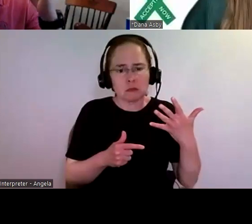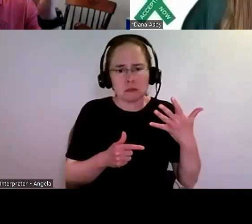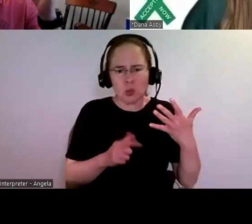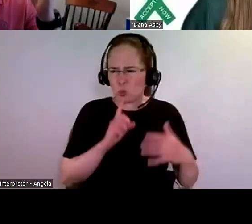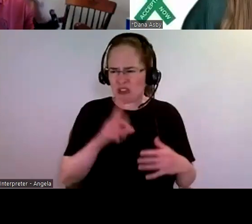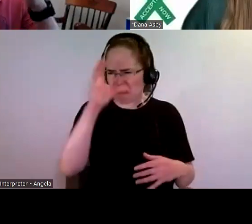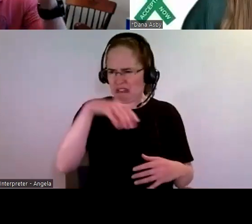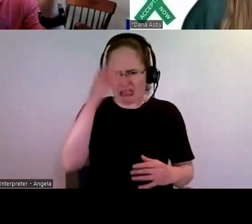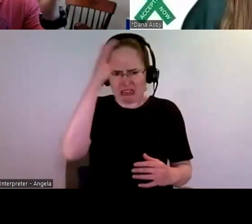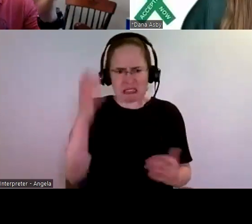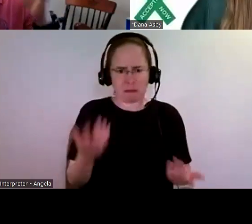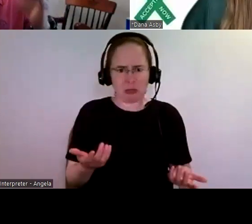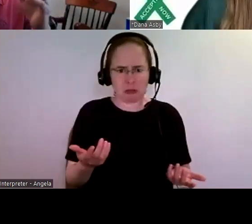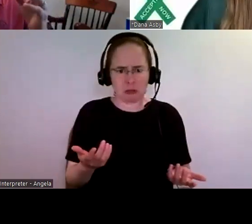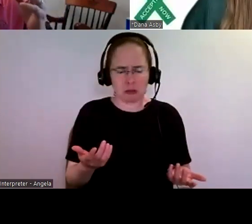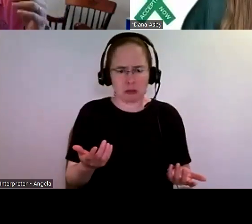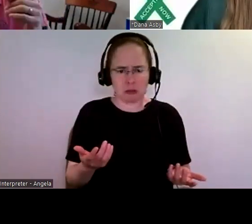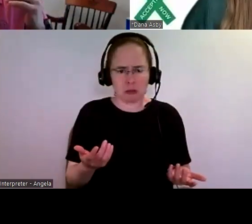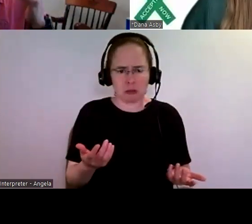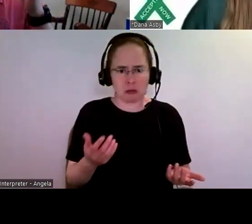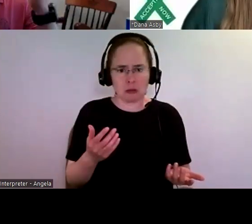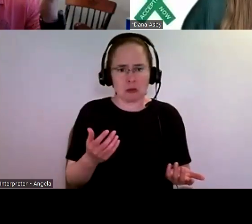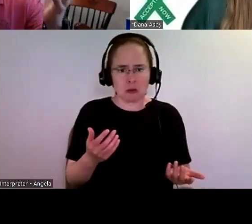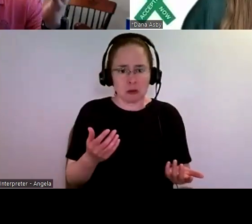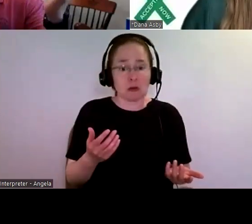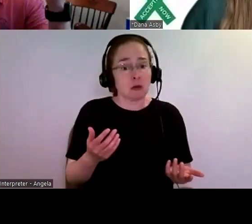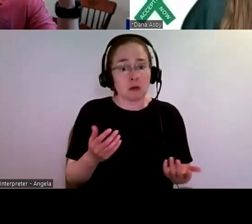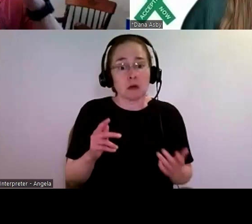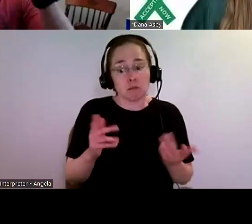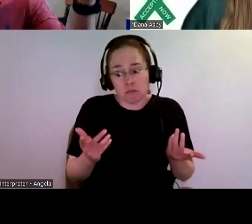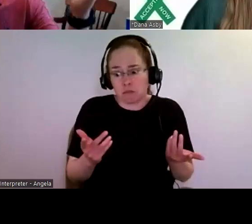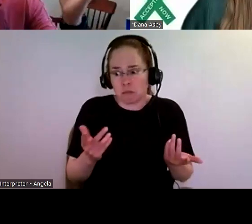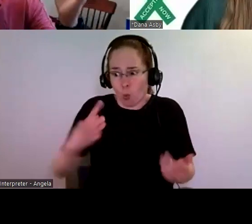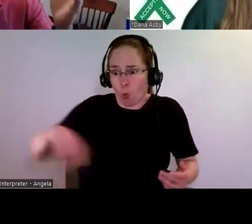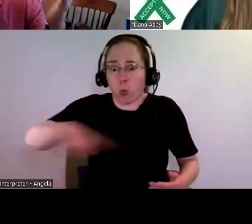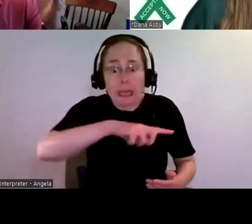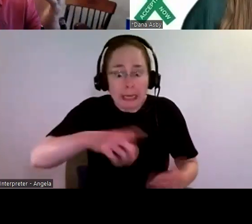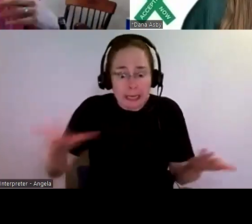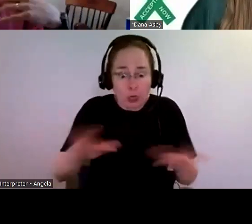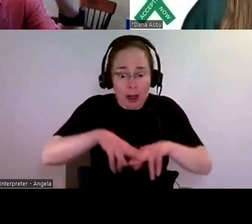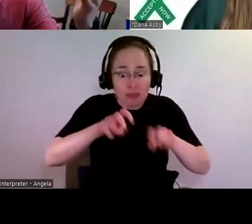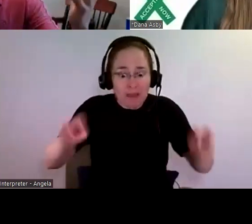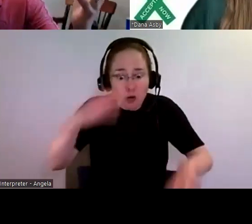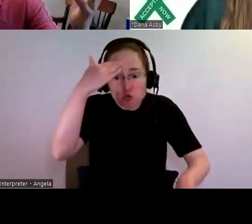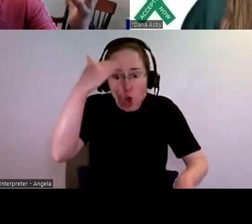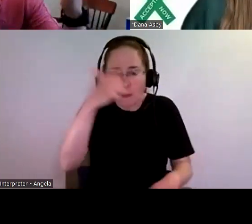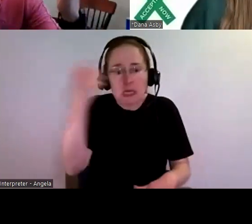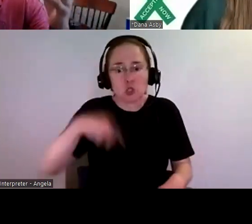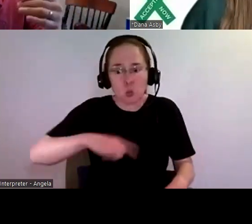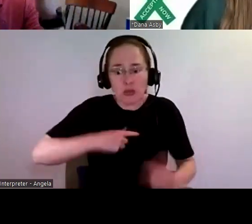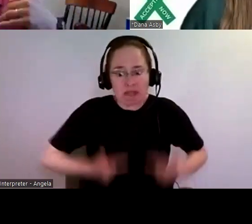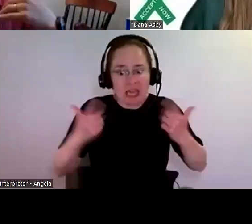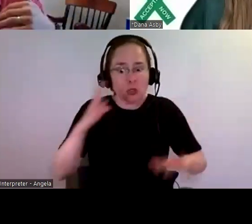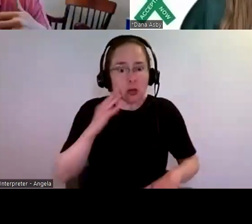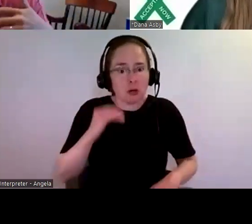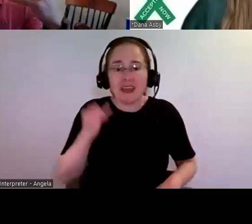foreign concept. And you see people nodding their heads. The only reason we on the panel know this is because we've lived it.